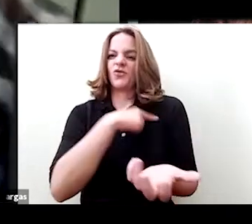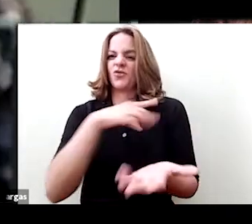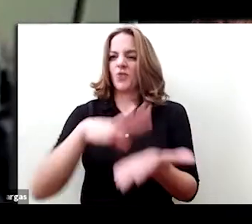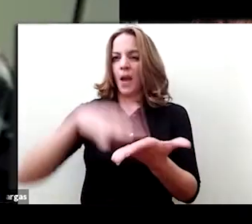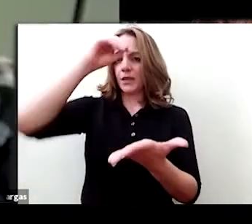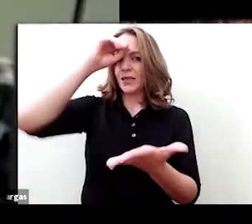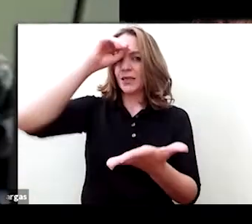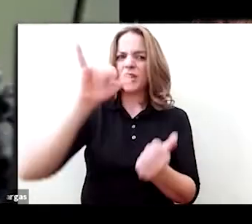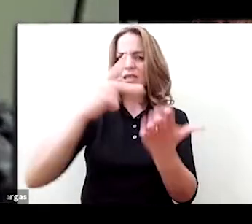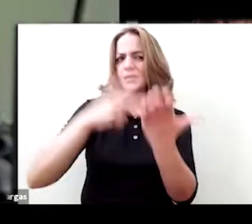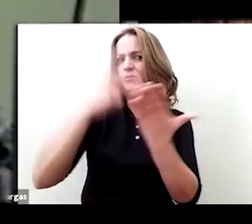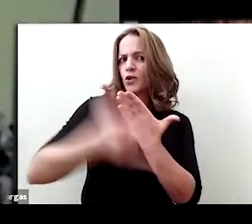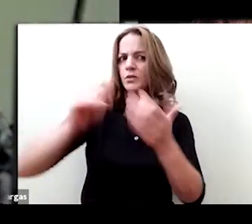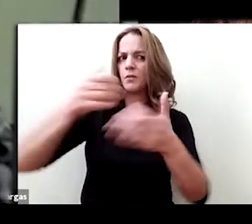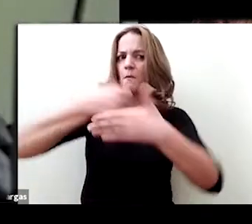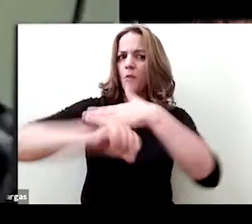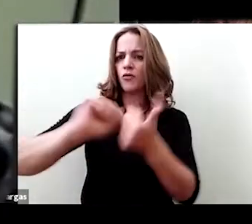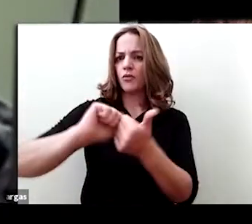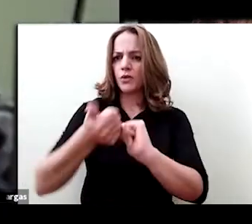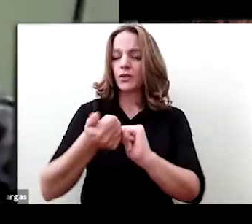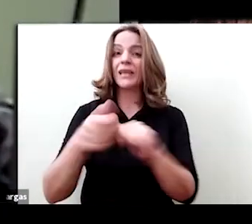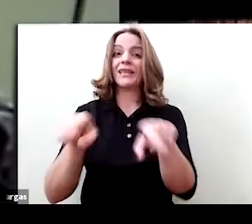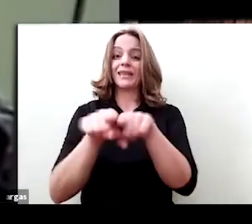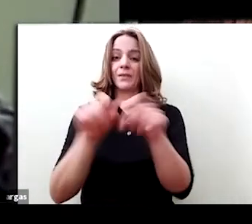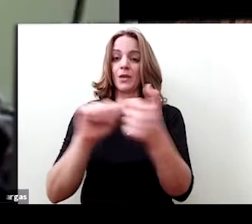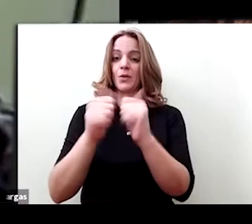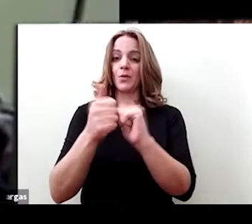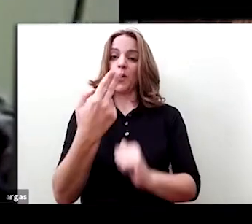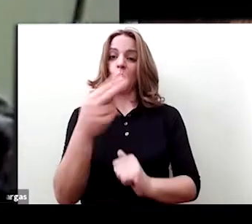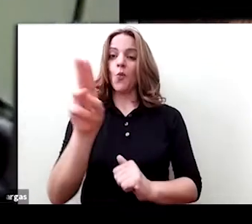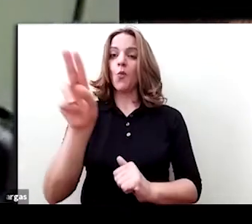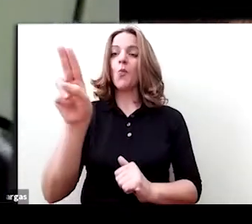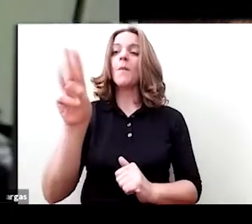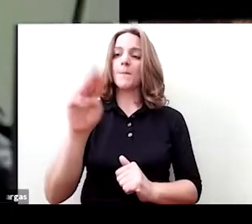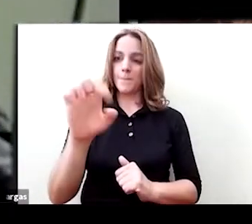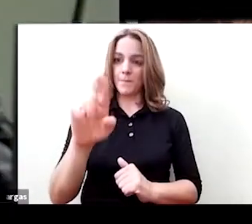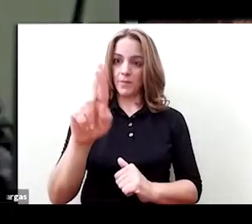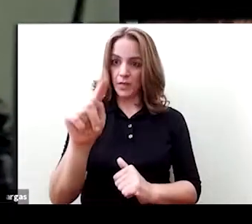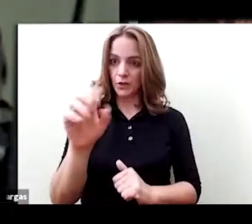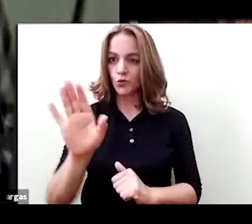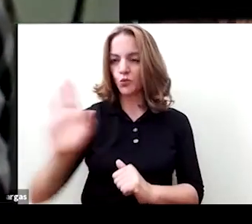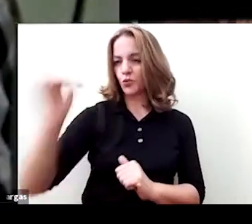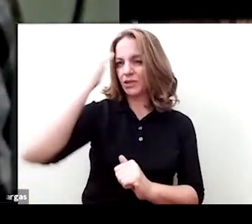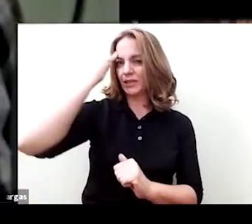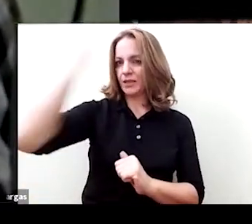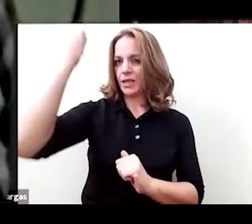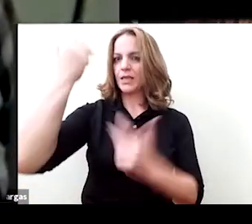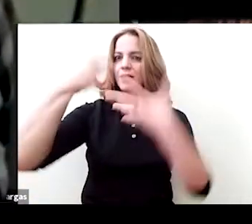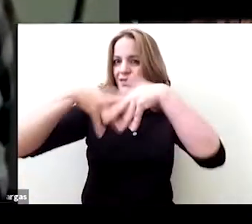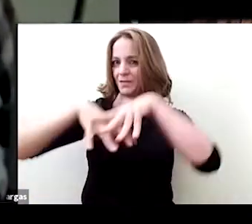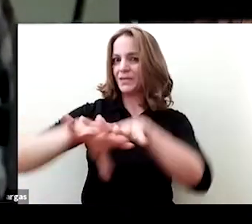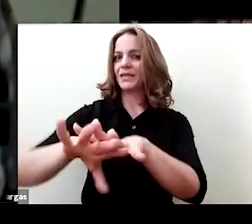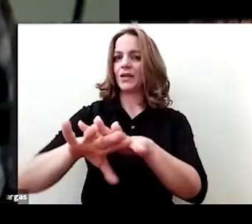work, who was integral to that. Humberto Cintrón, we have one of his books here,